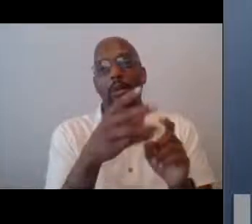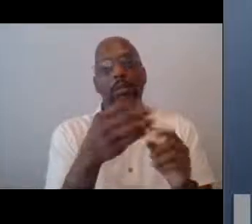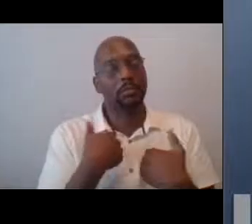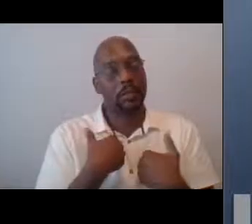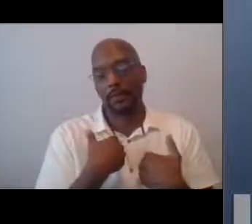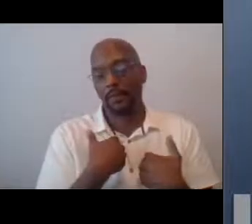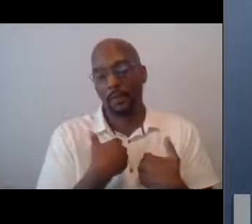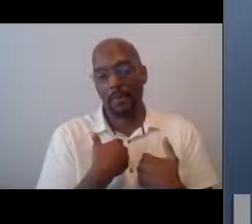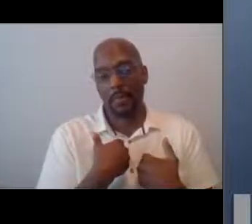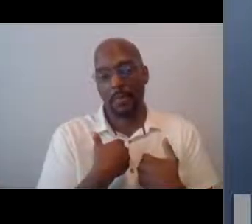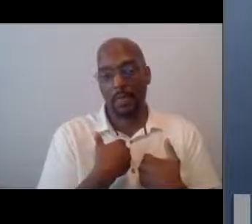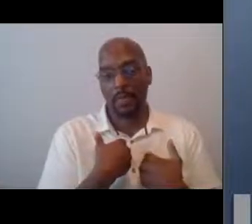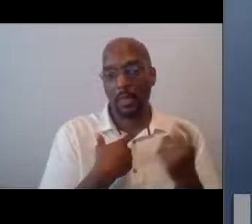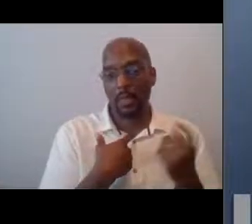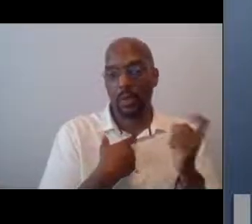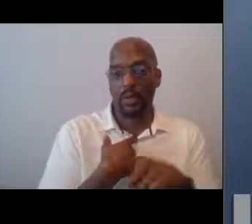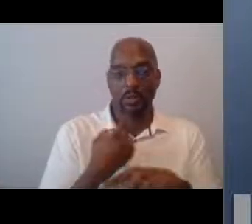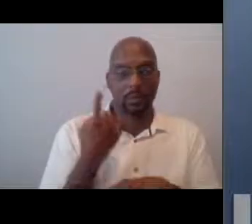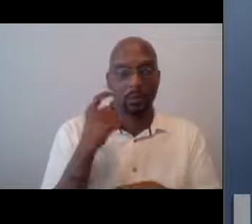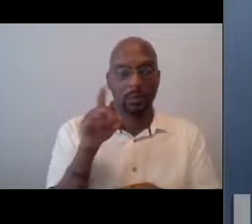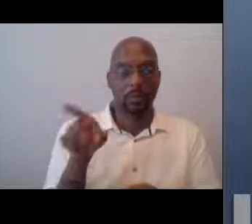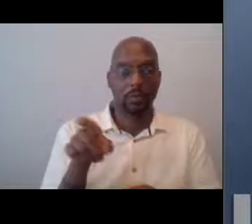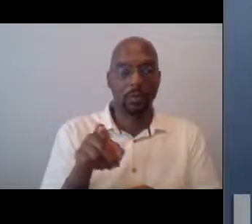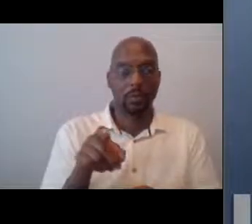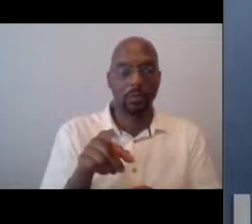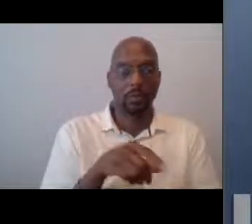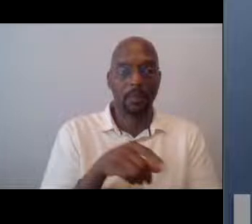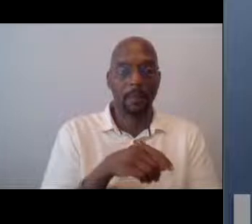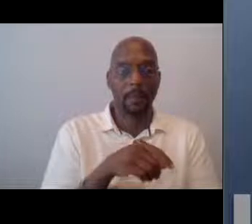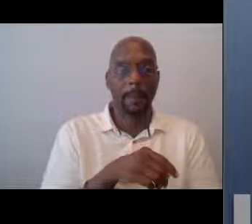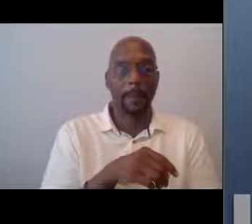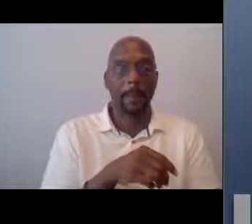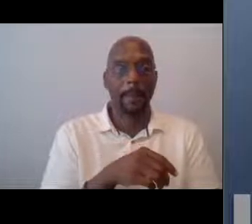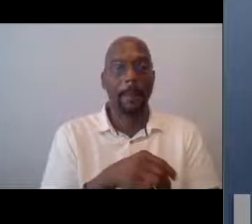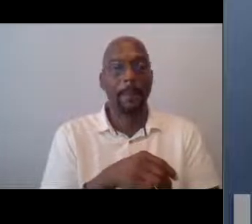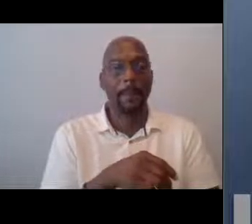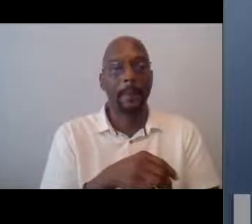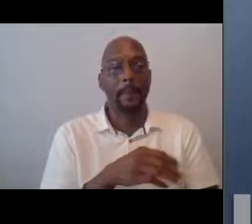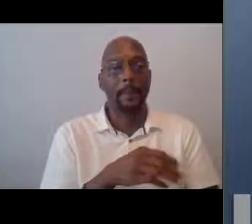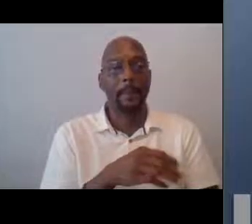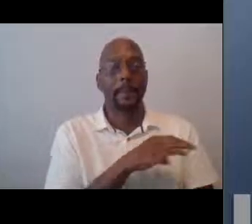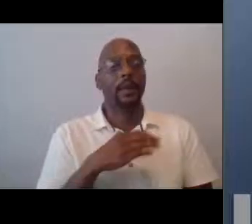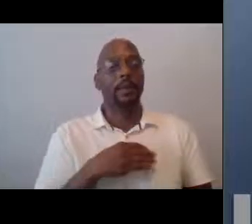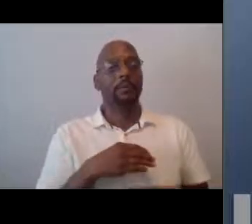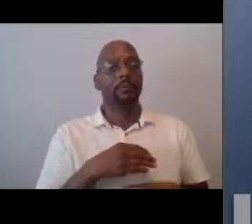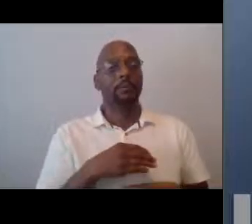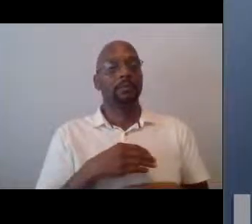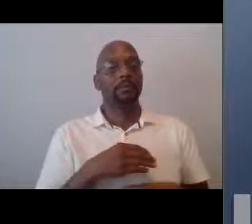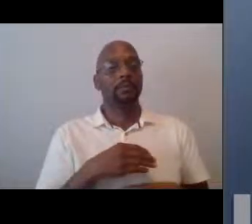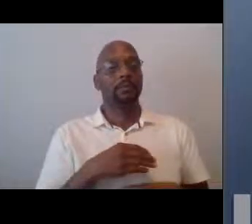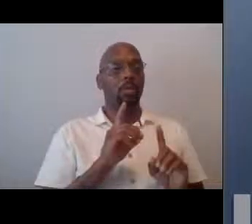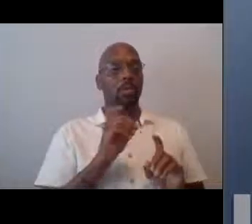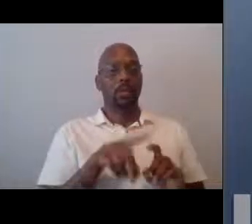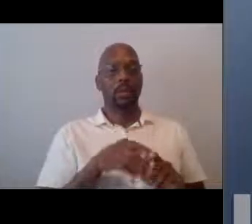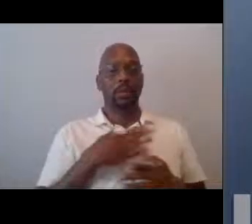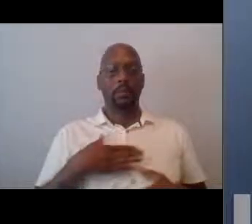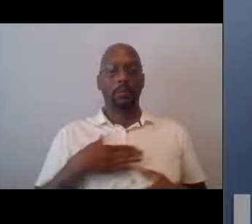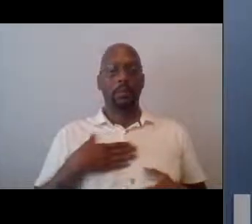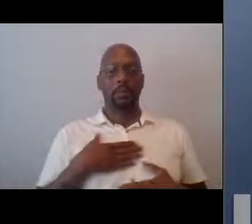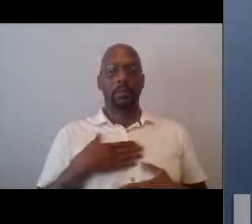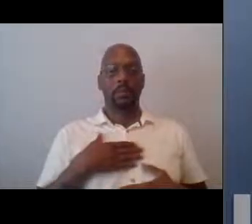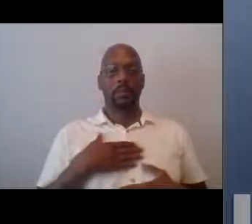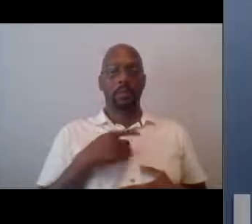Thank you. Do you have any questions for Nafili? Yes, Commissioner Falcone. No questions, just a comment. I appreciate,